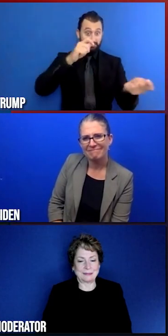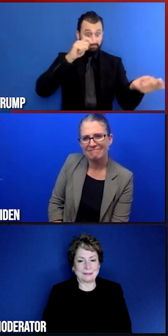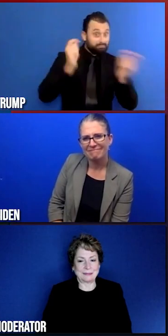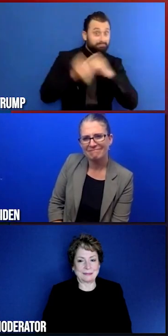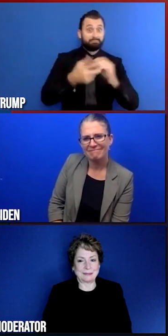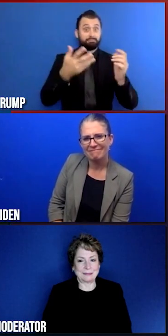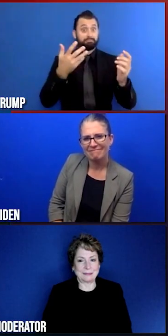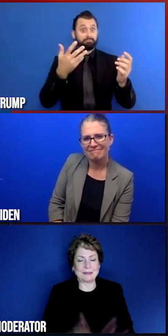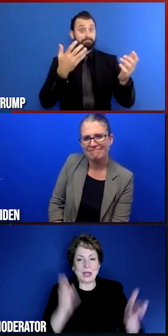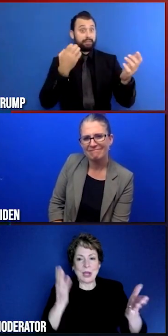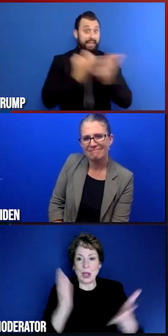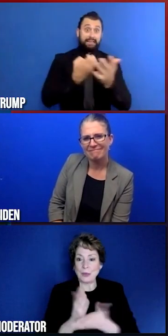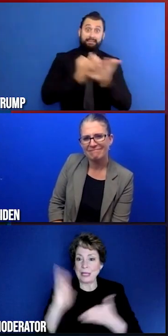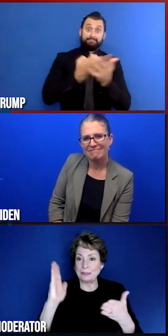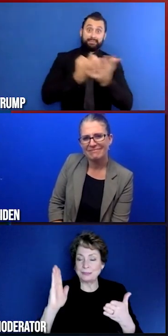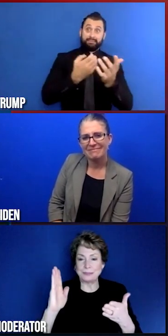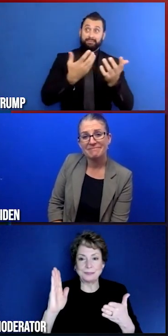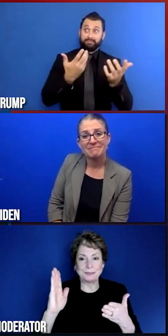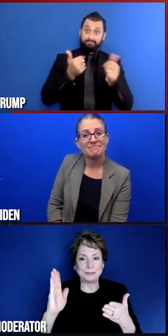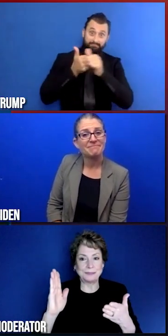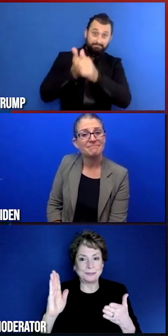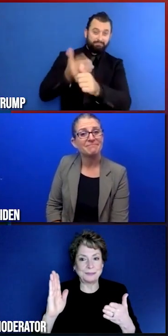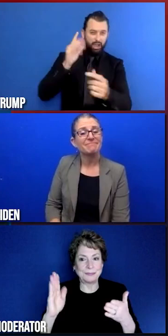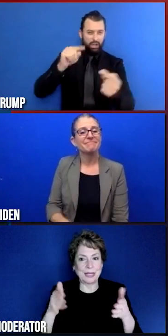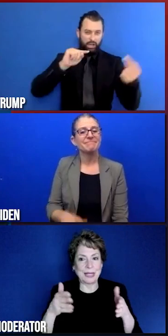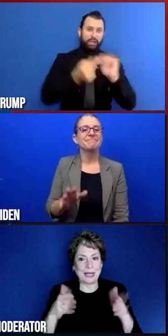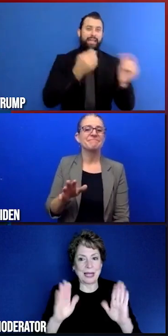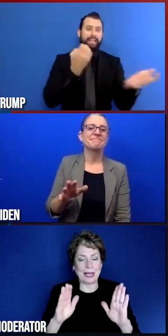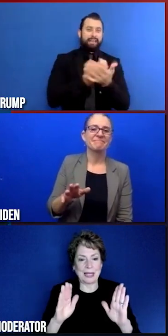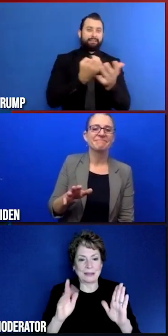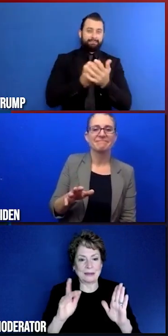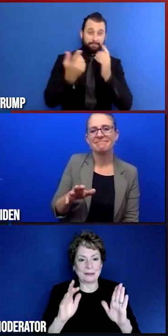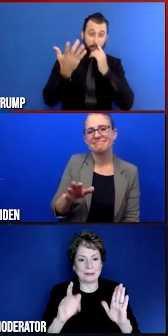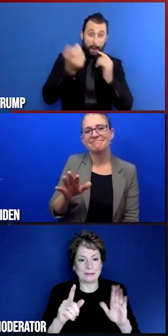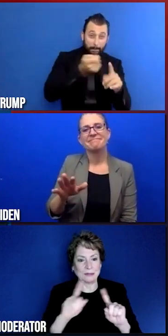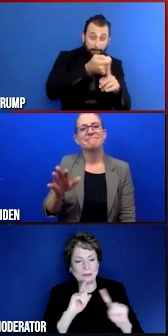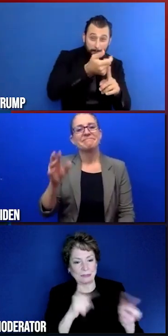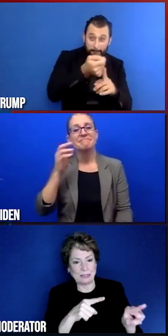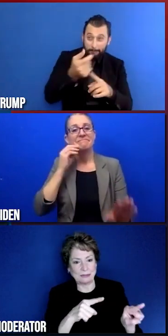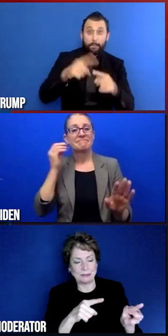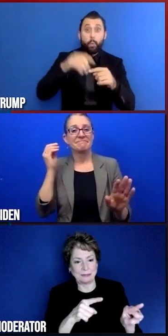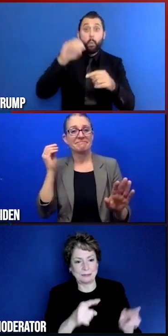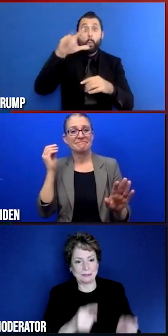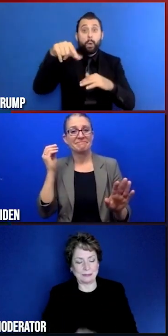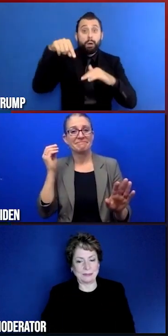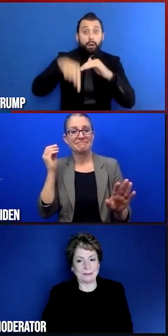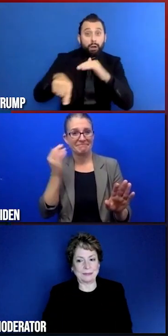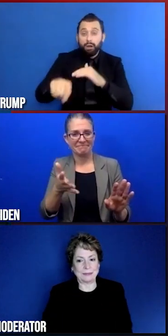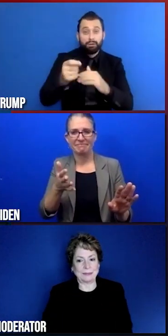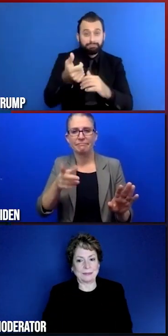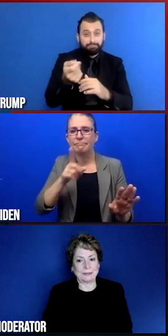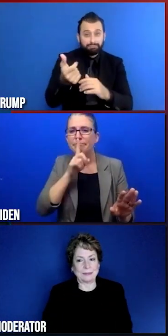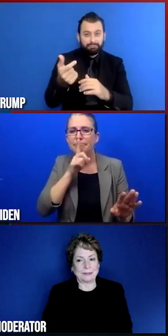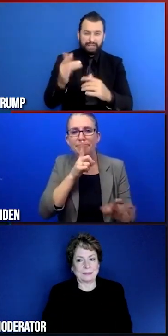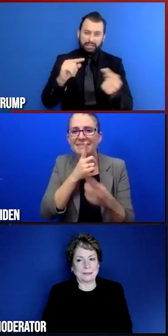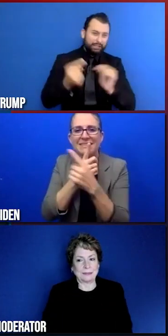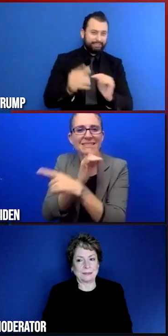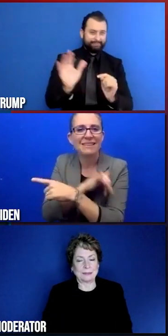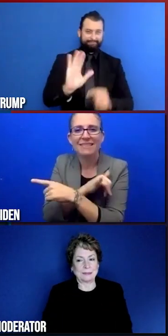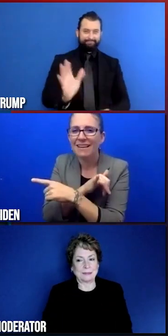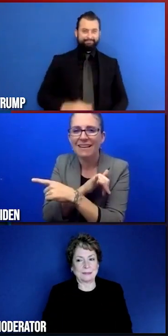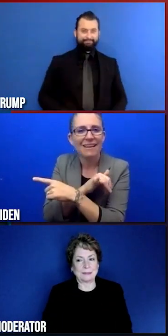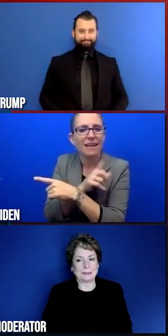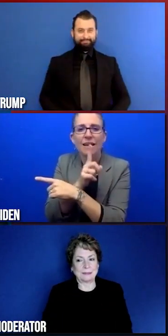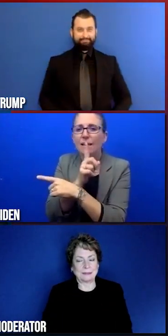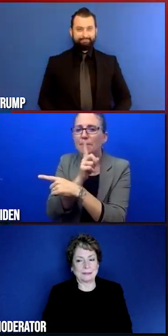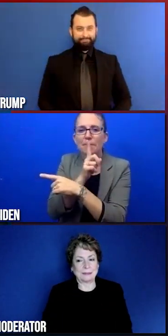Vice President Biden to respond. I never said I oppose fracking. You said it on tape. I did. Show the tape. Put it on your